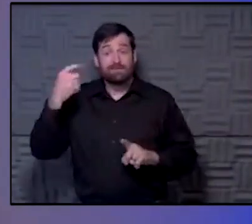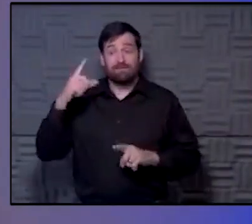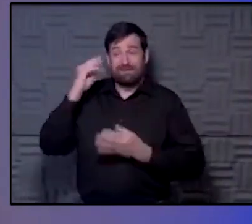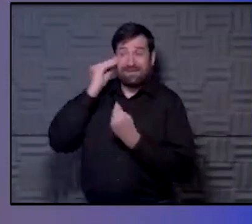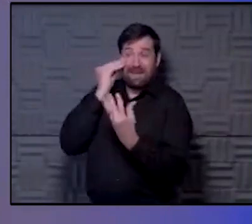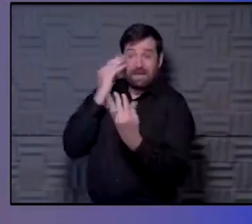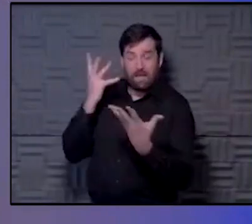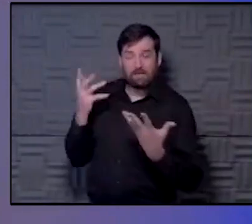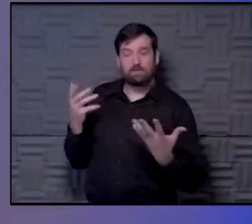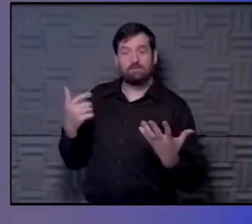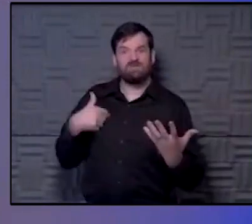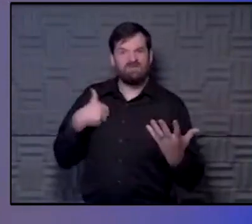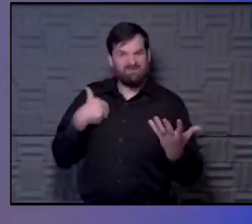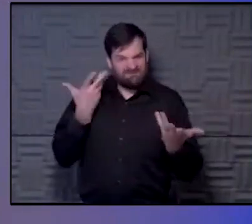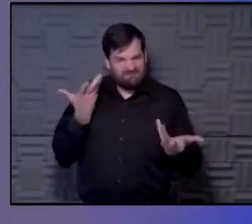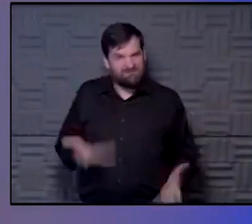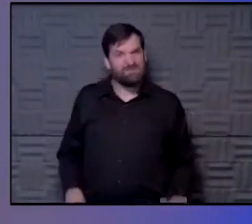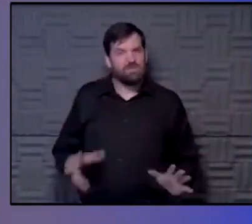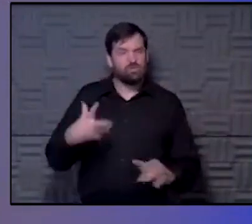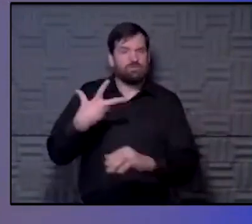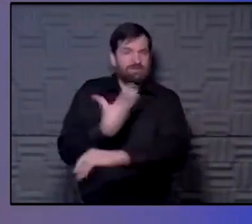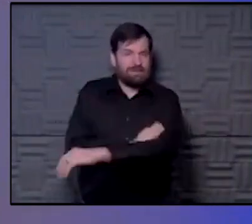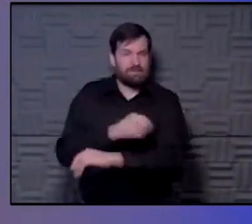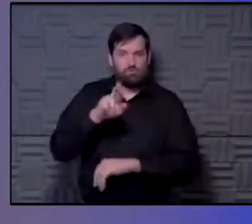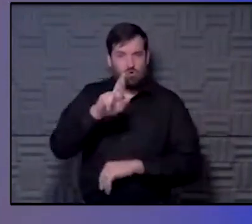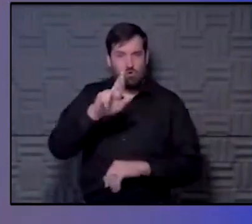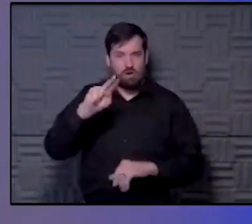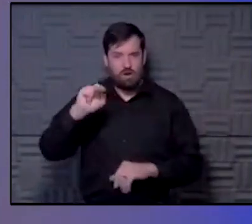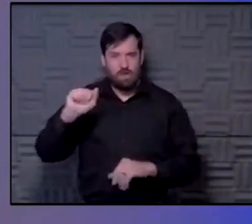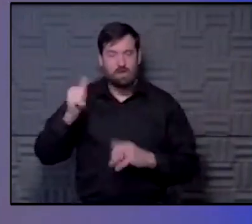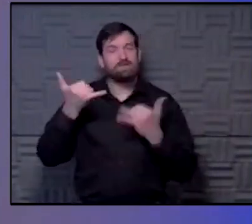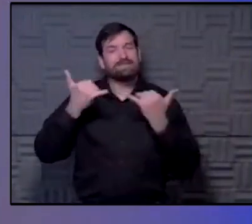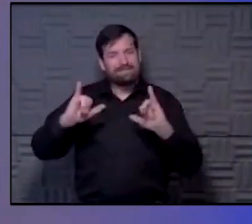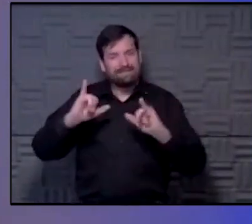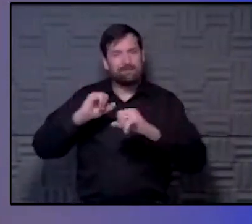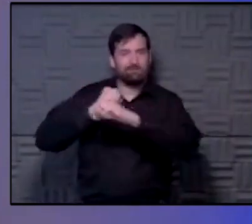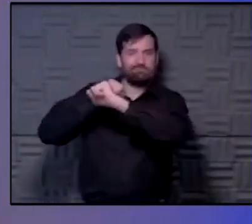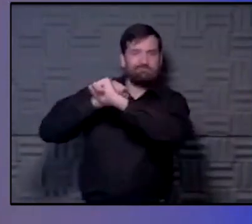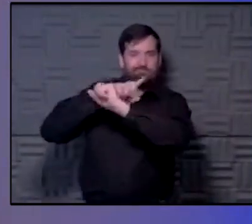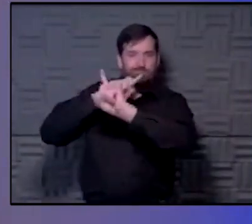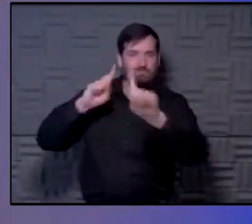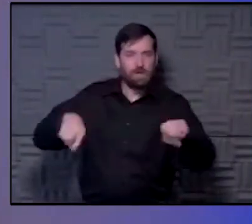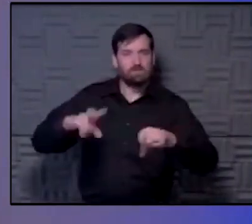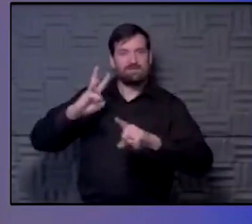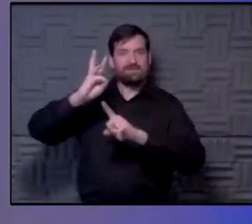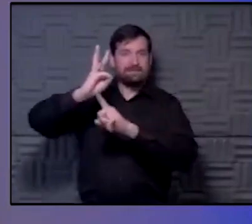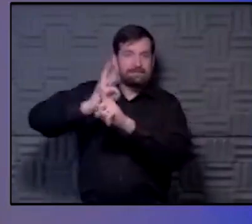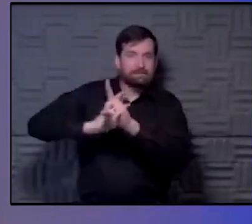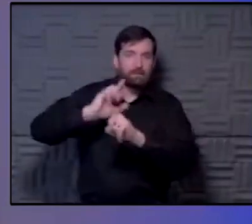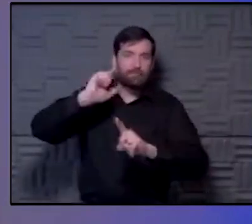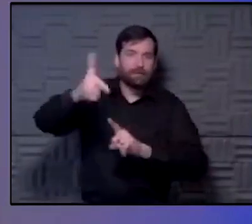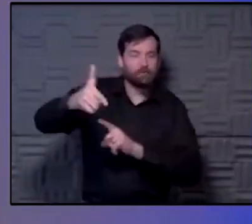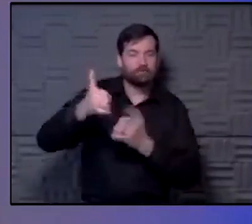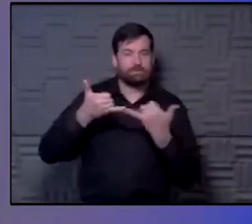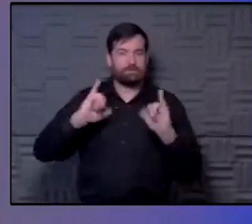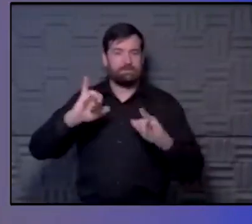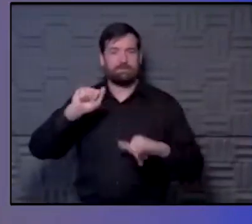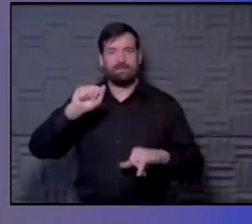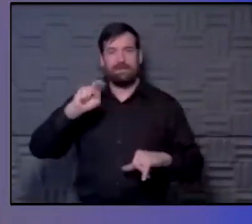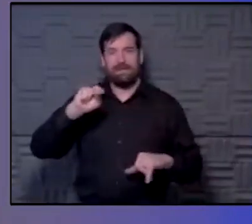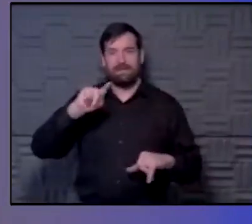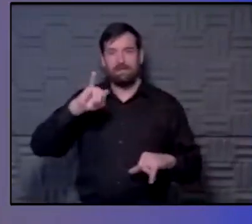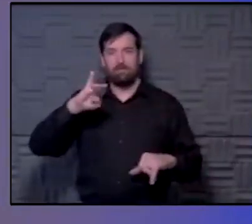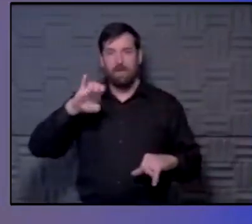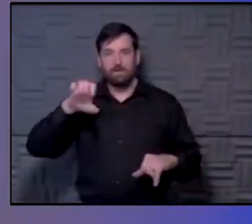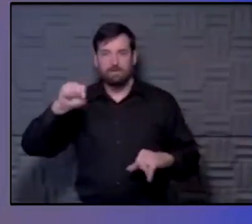have gotten the vaccines, the RNA vaccines, still have an immune response 6 months, still have antibodies, still have some of the cells